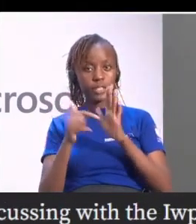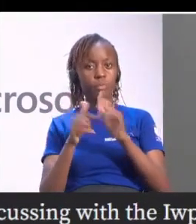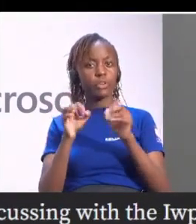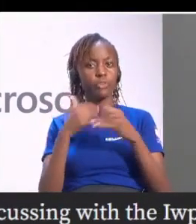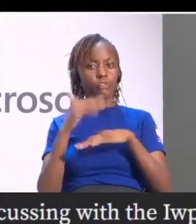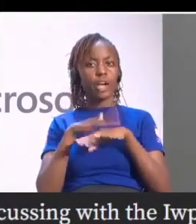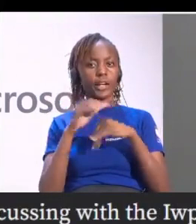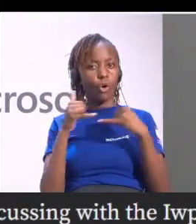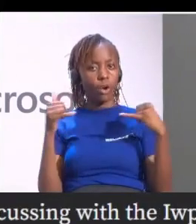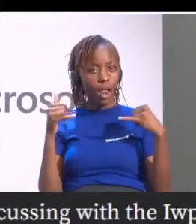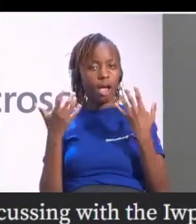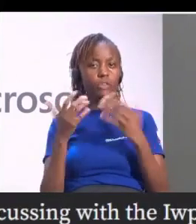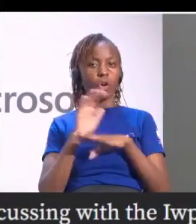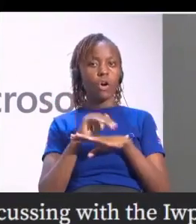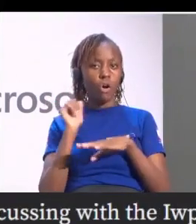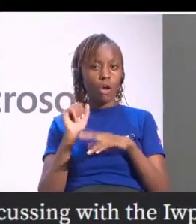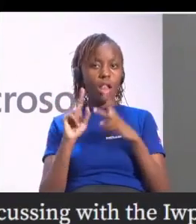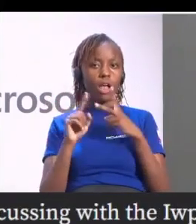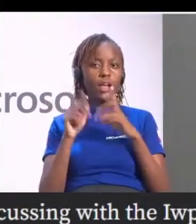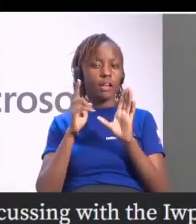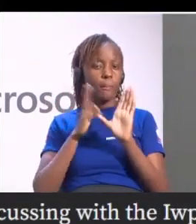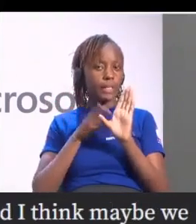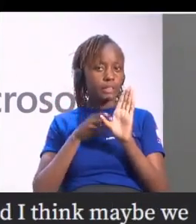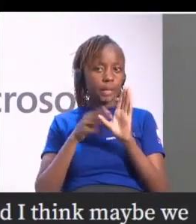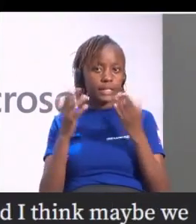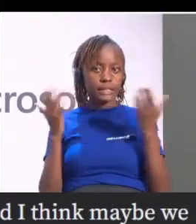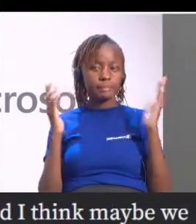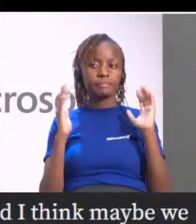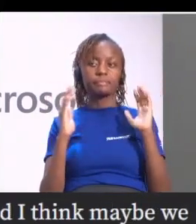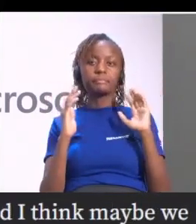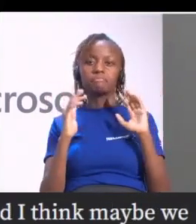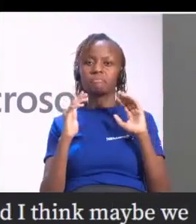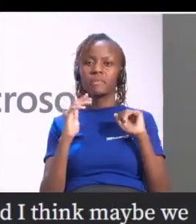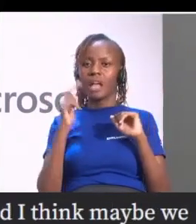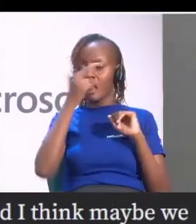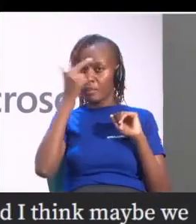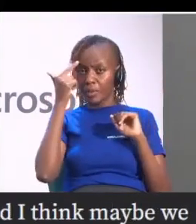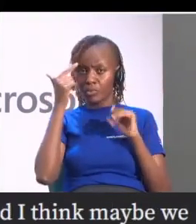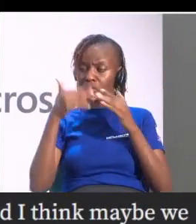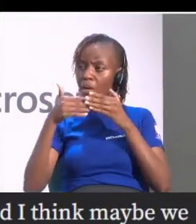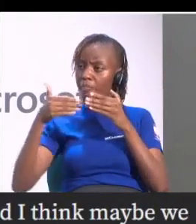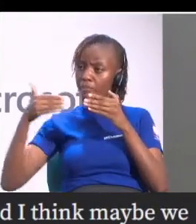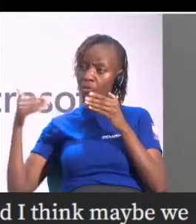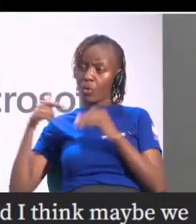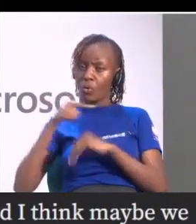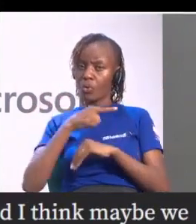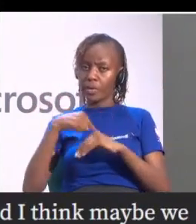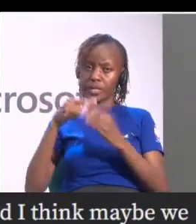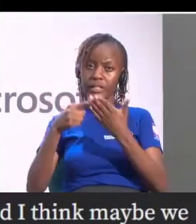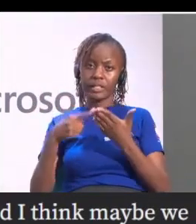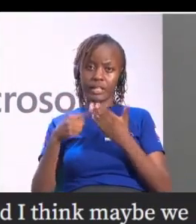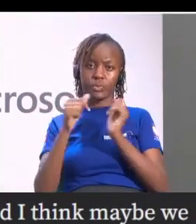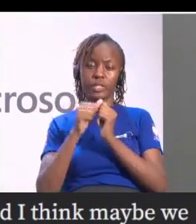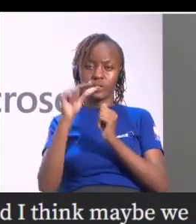and we can have more participants after you've now thought about it a little bit more. Because so initially we were discussing with G3